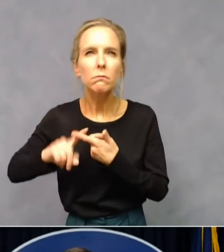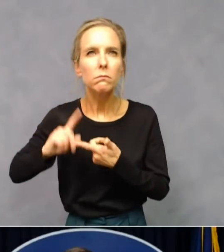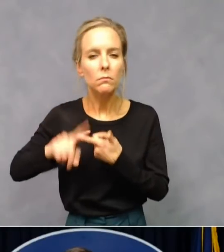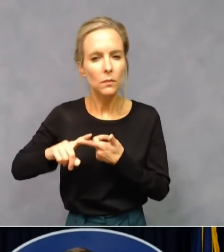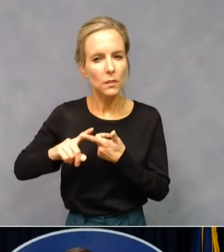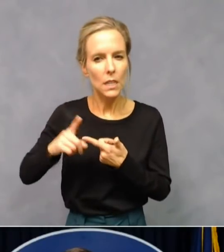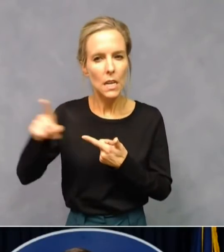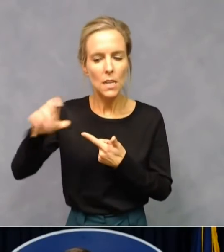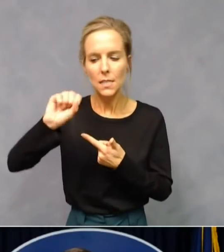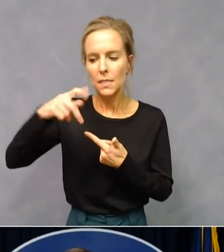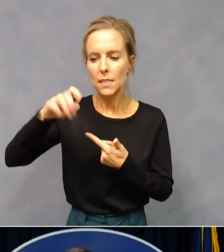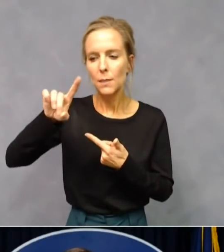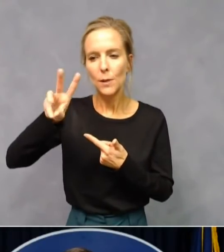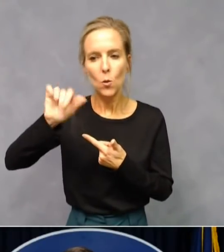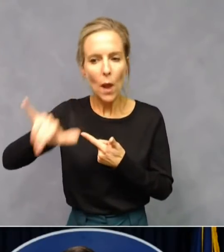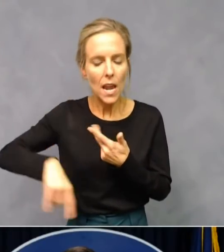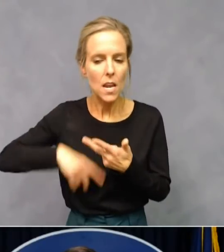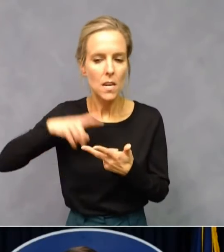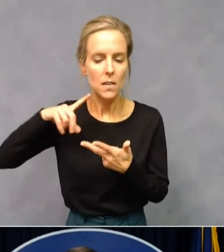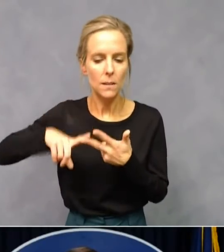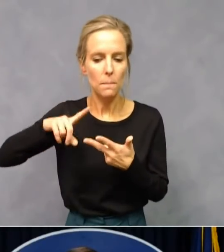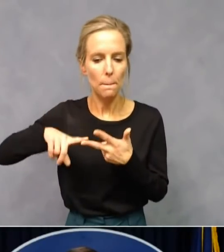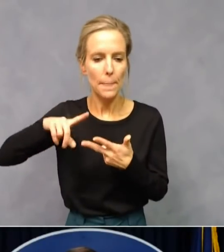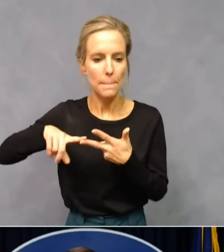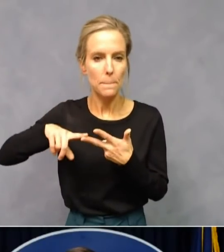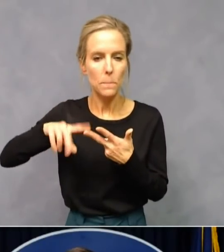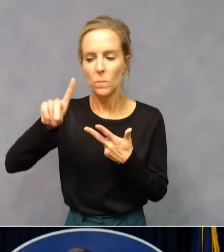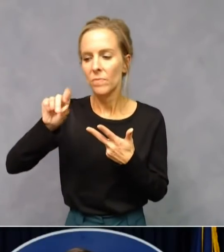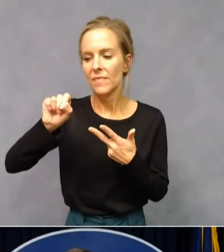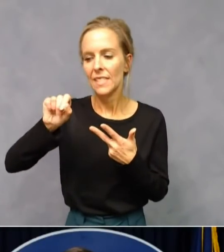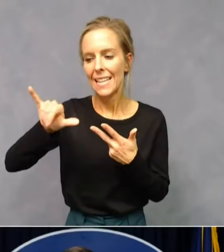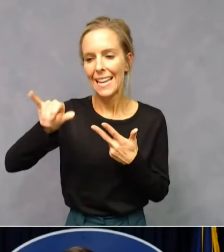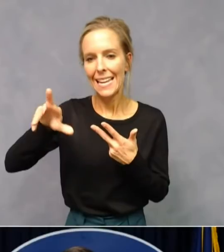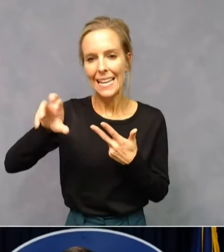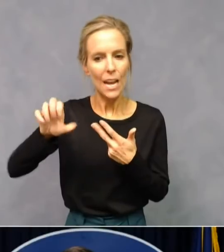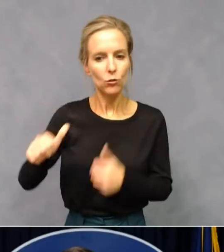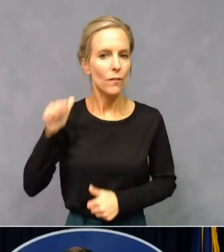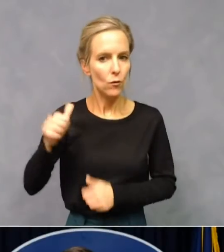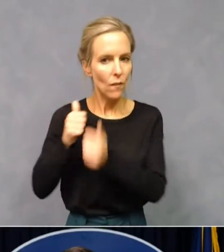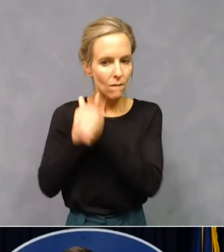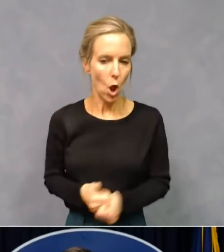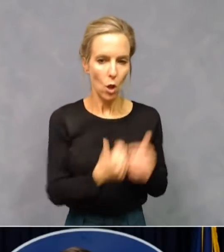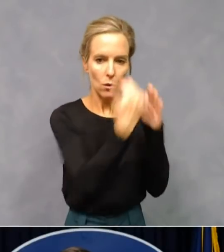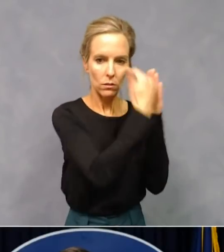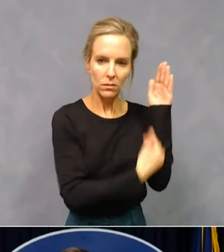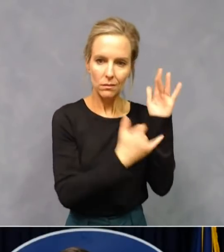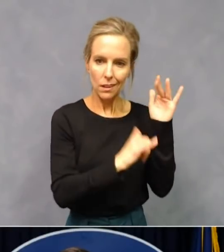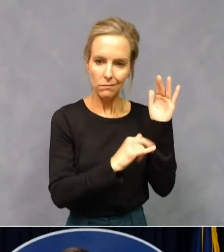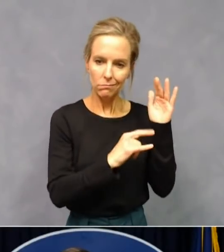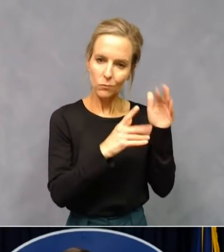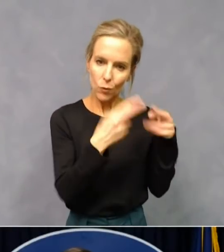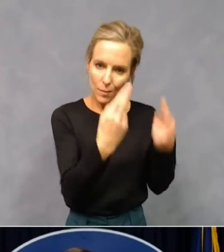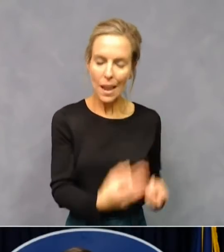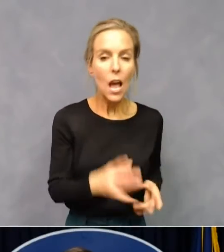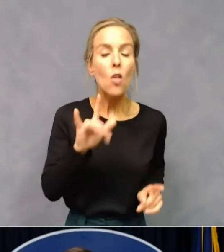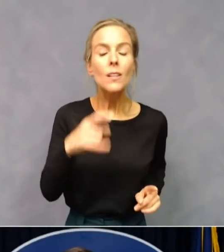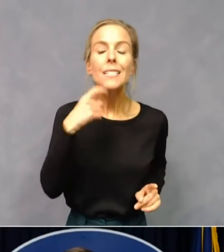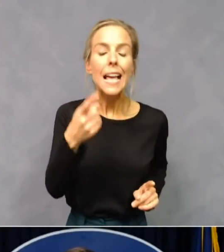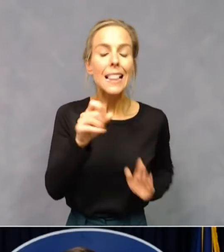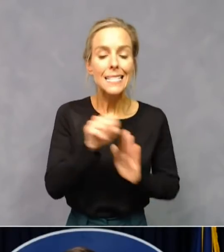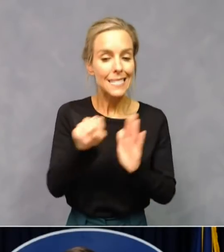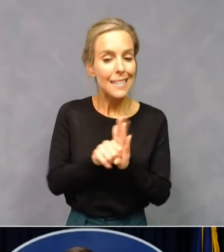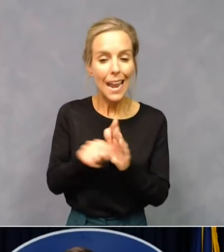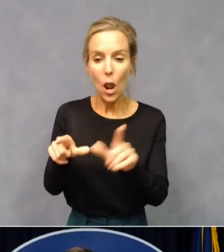speedway, and then there was a daycare too. So what this ought to do is tell both state and local officials